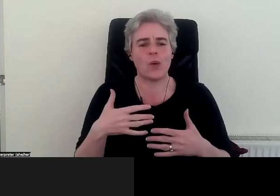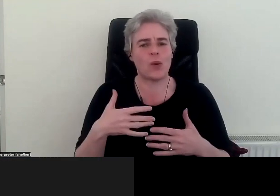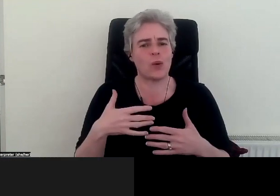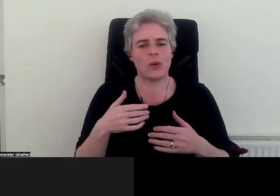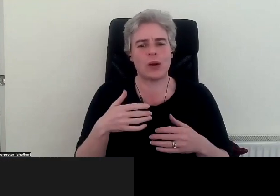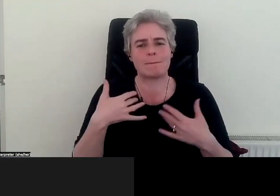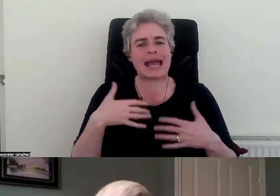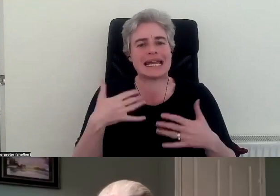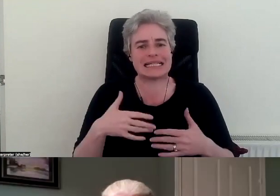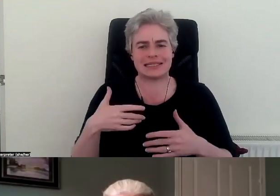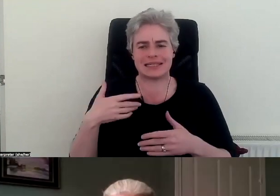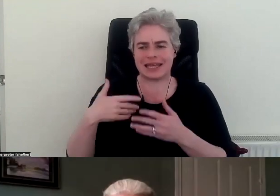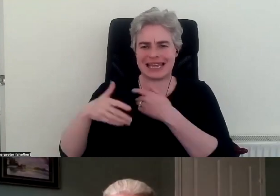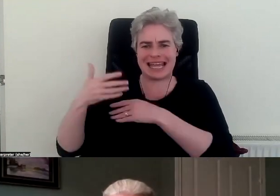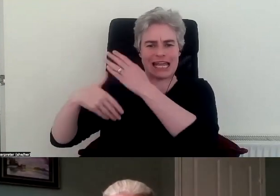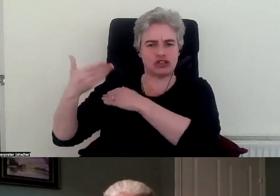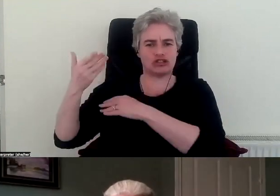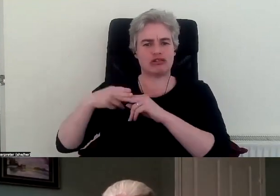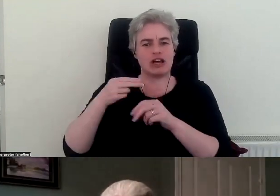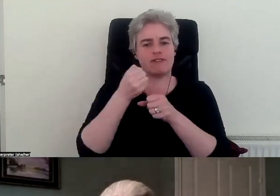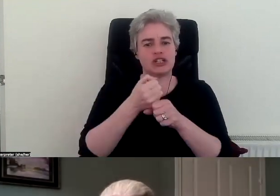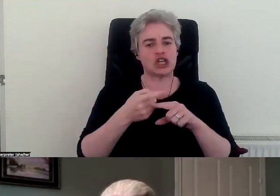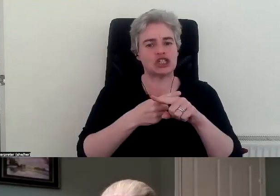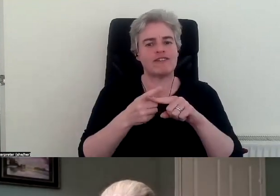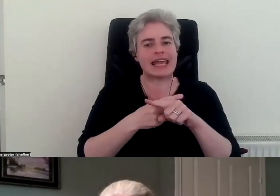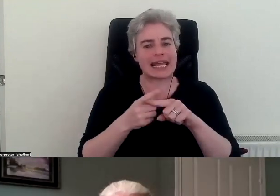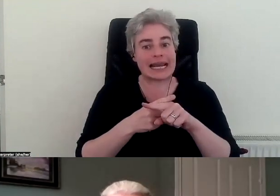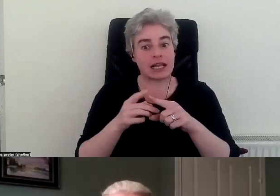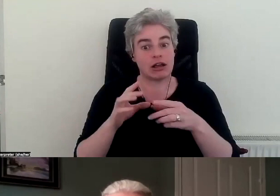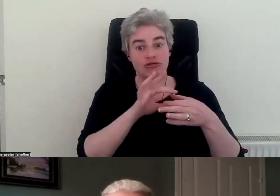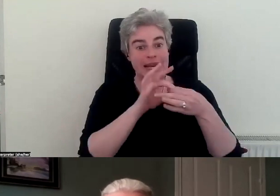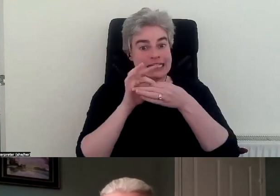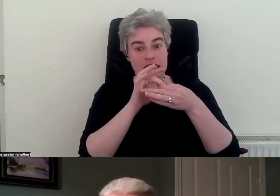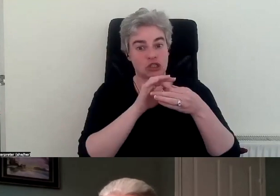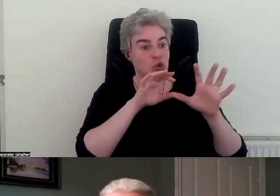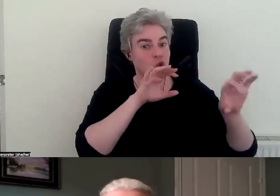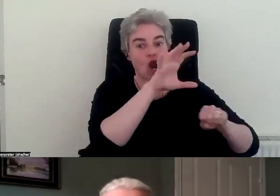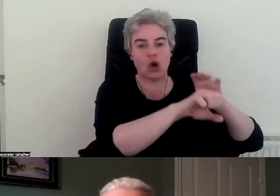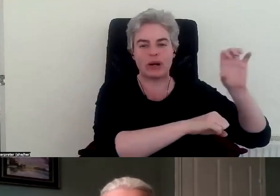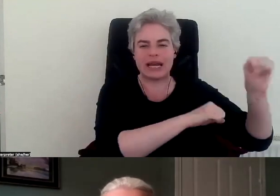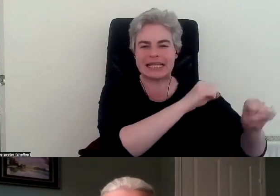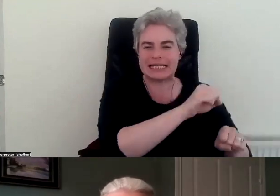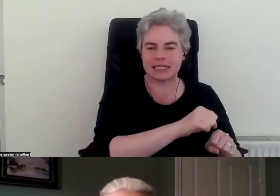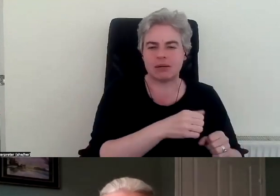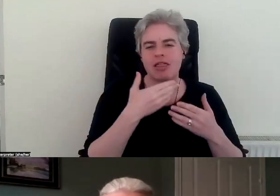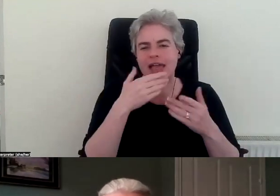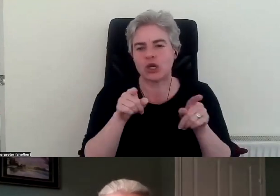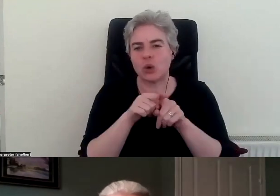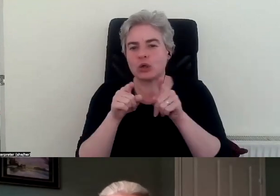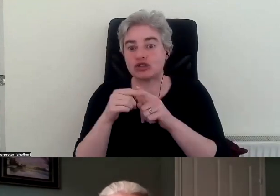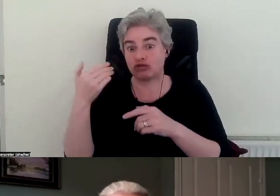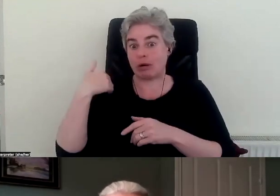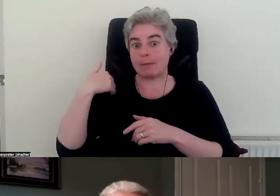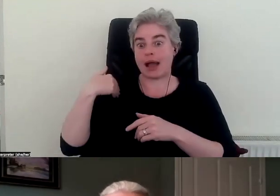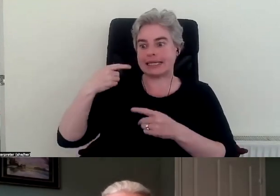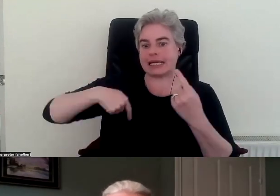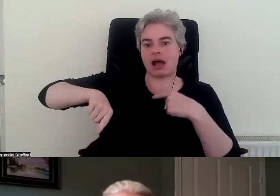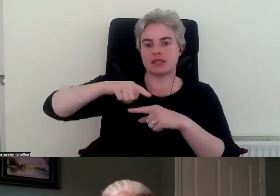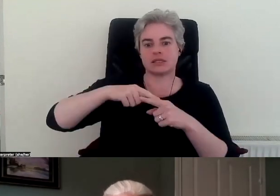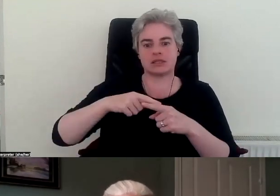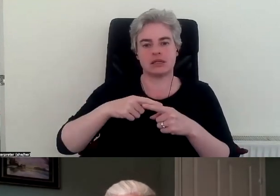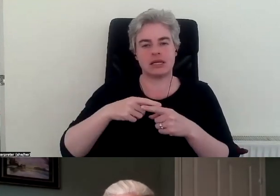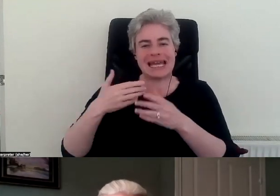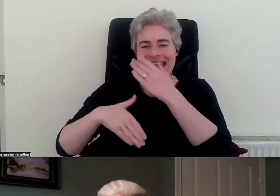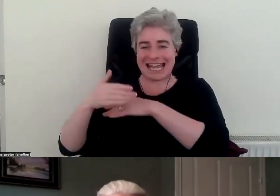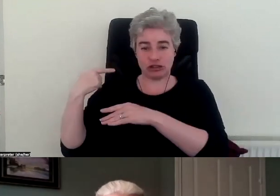the history of the Church of England and its relationship to colonialism. And thank you also for reminding us that